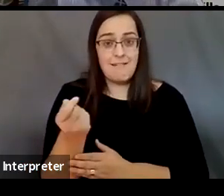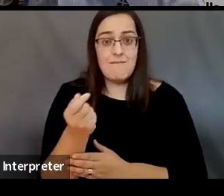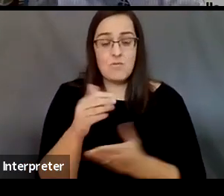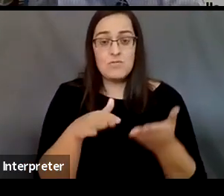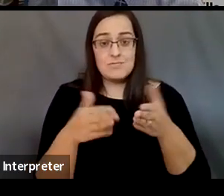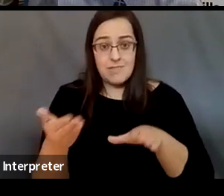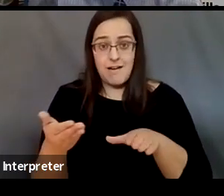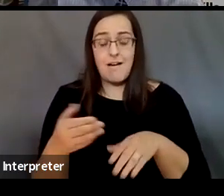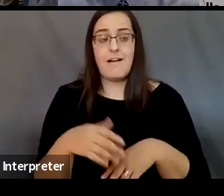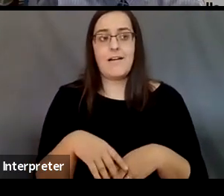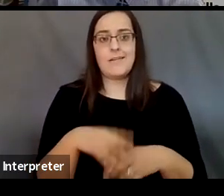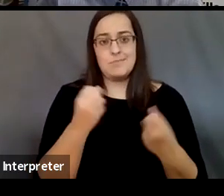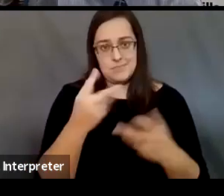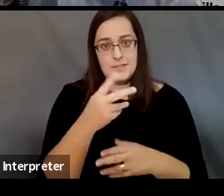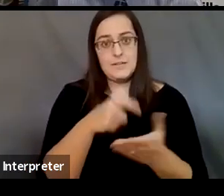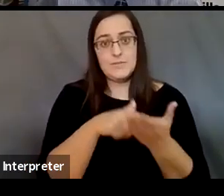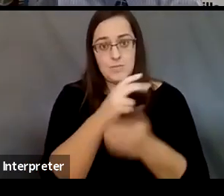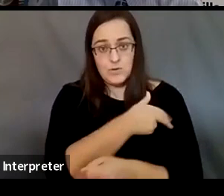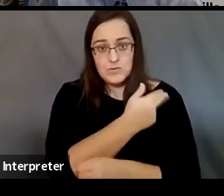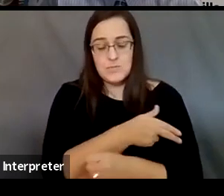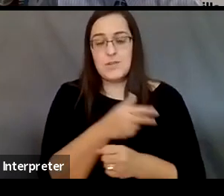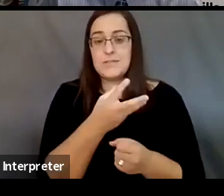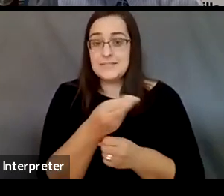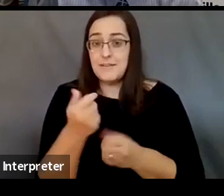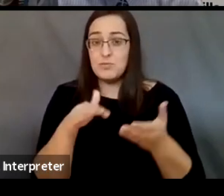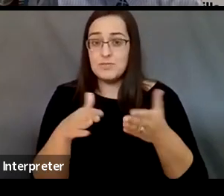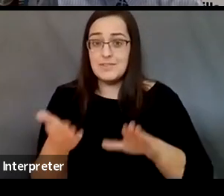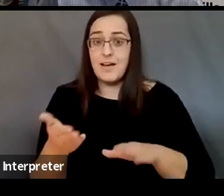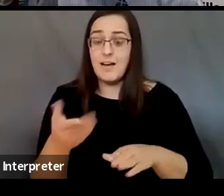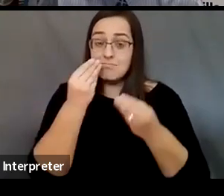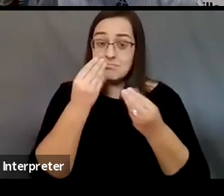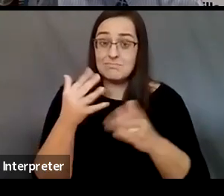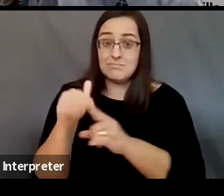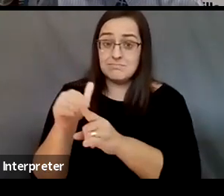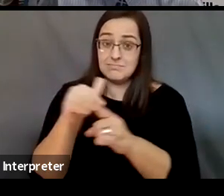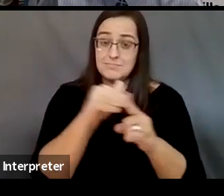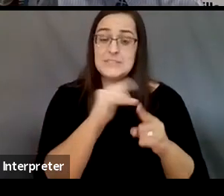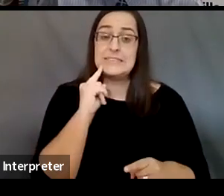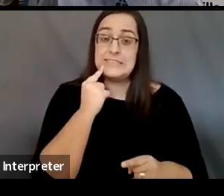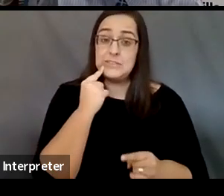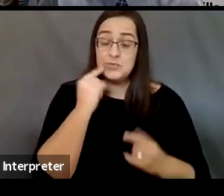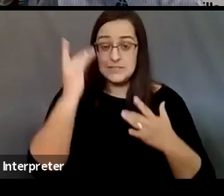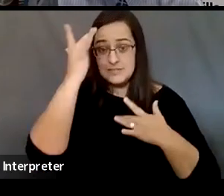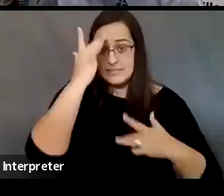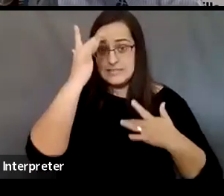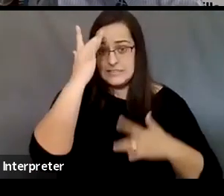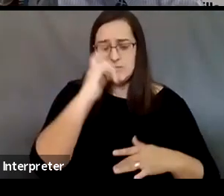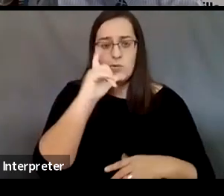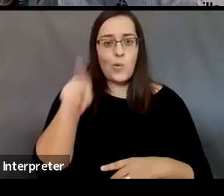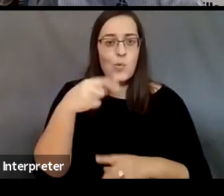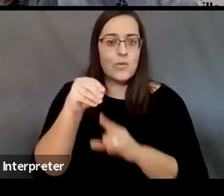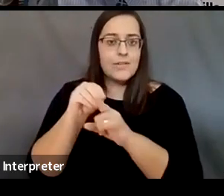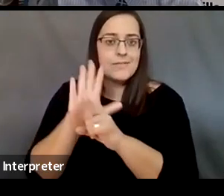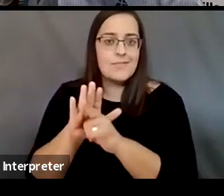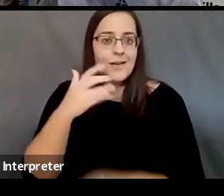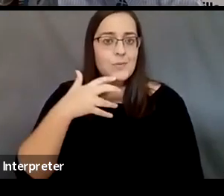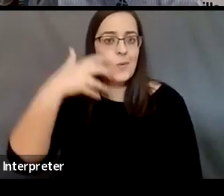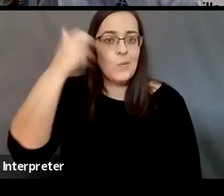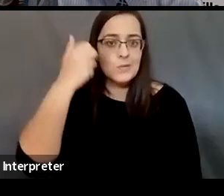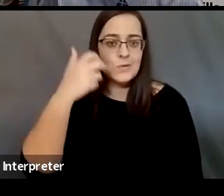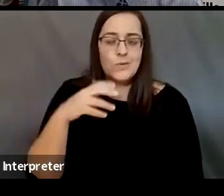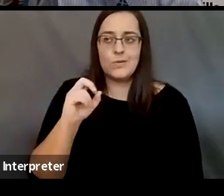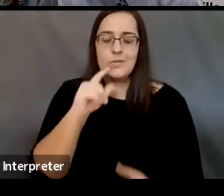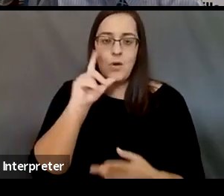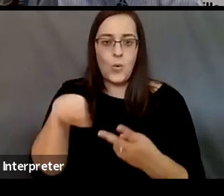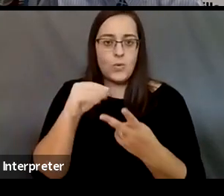And again, just to remind everybody that this is a serious disease that does not only affect the elderly and the infirmed, and that